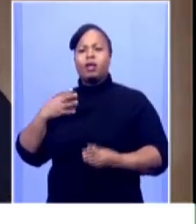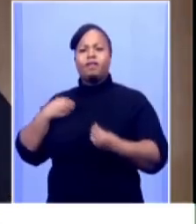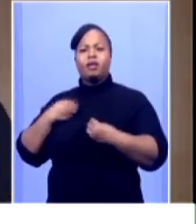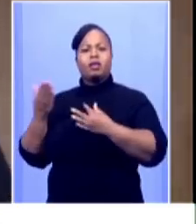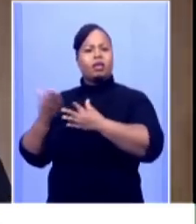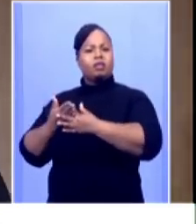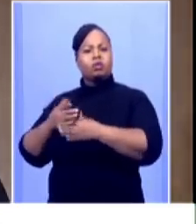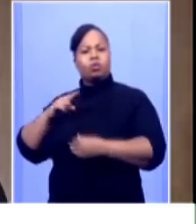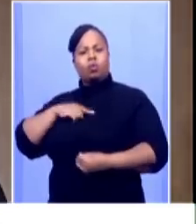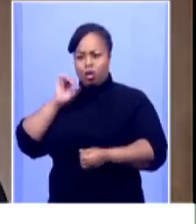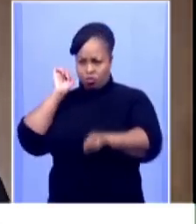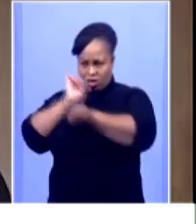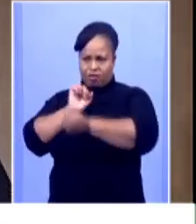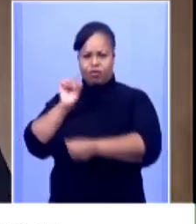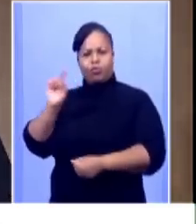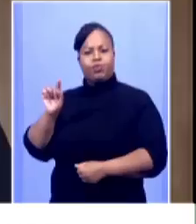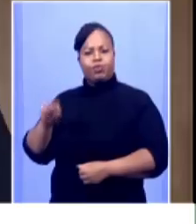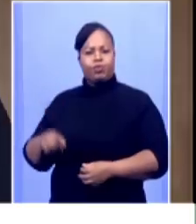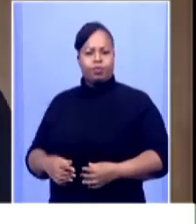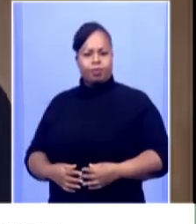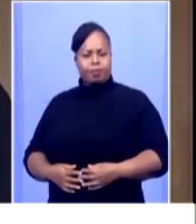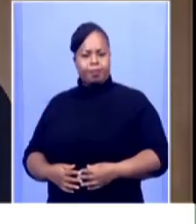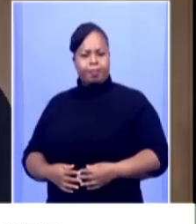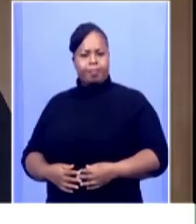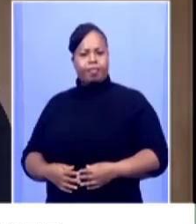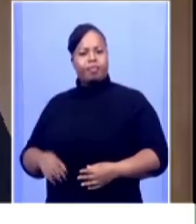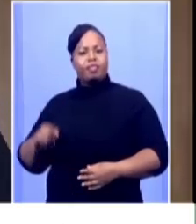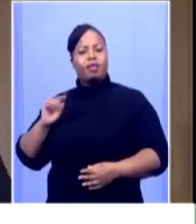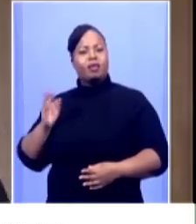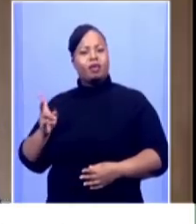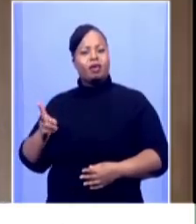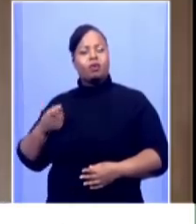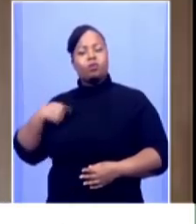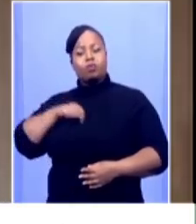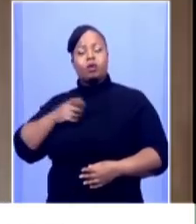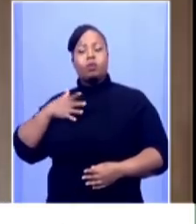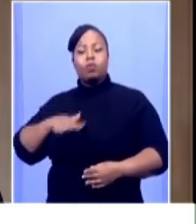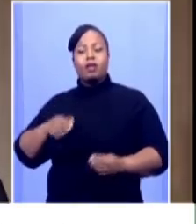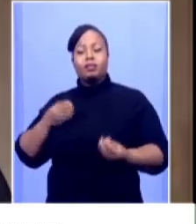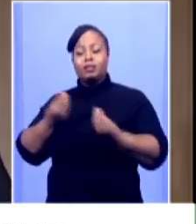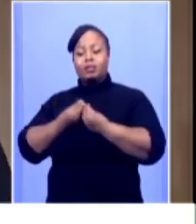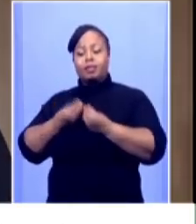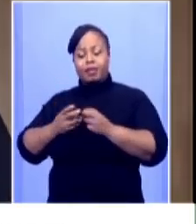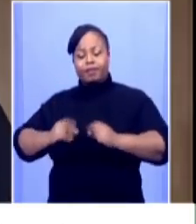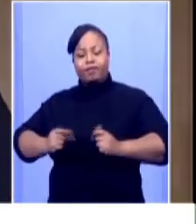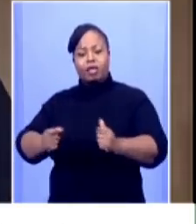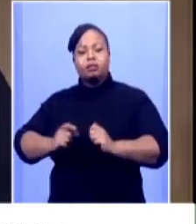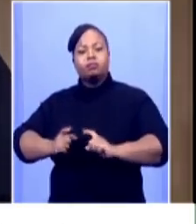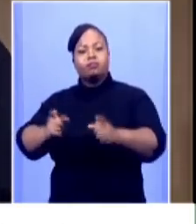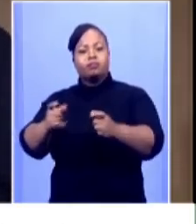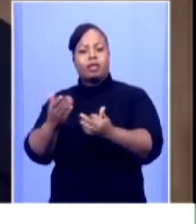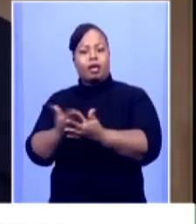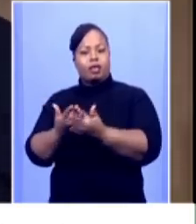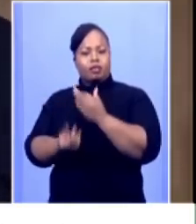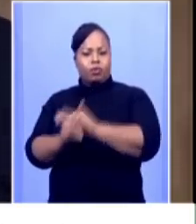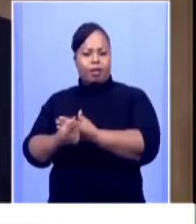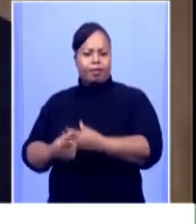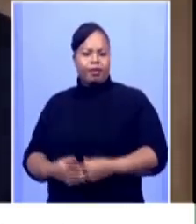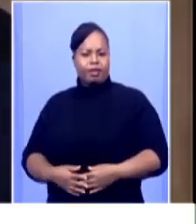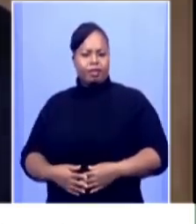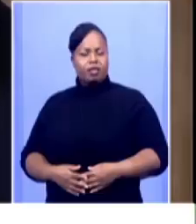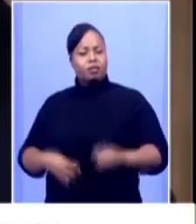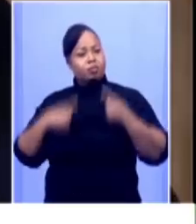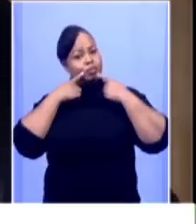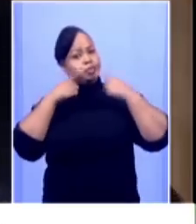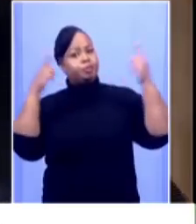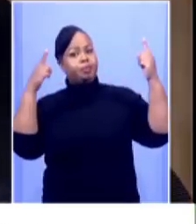we have arrested you. And we want a speedily case. And out in the public